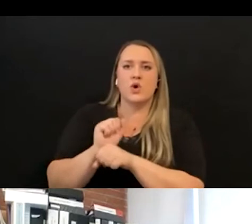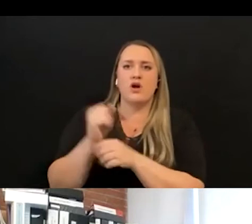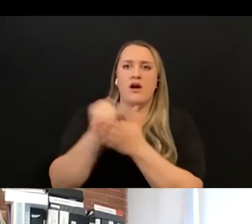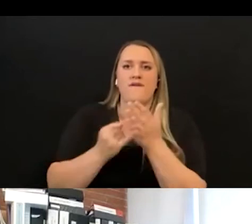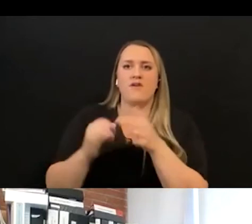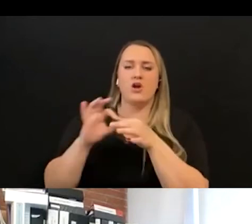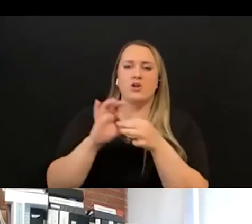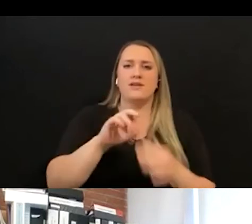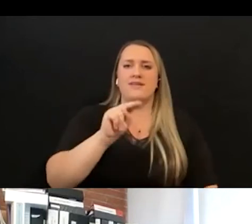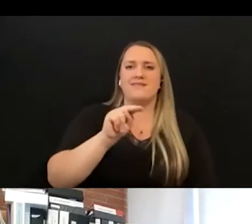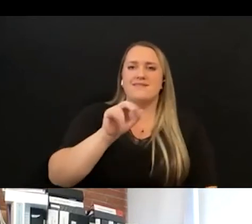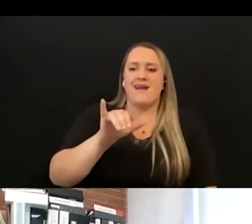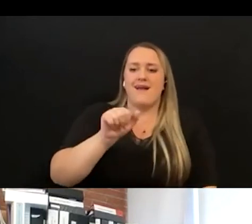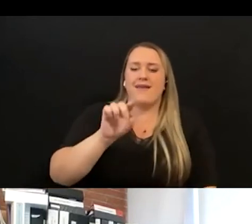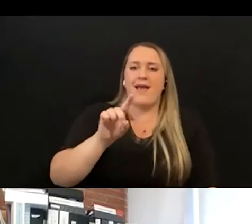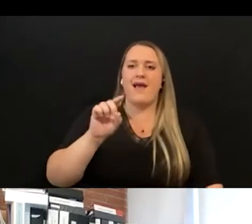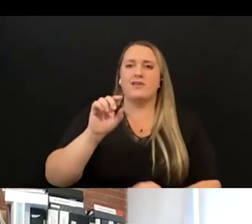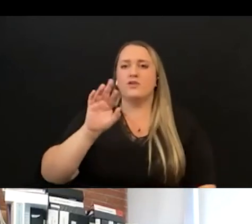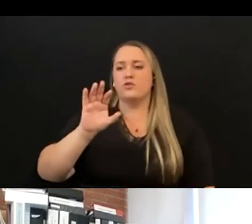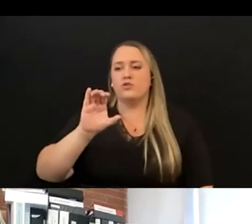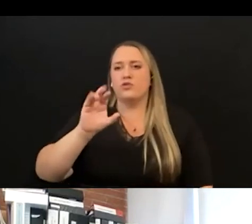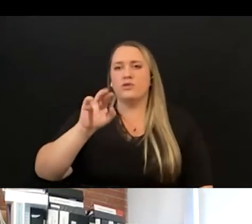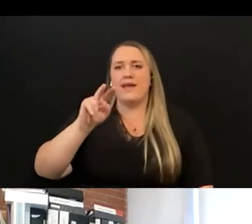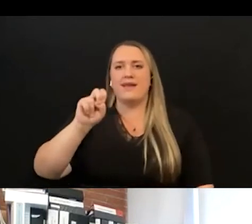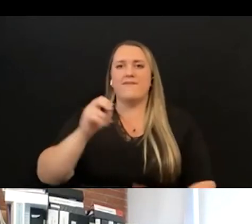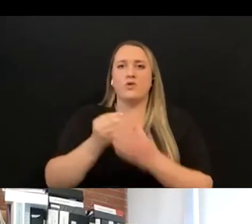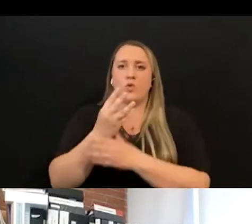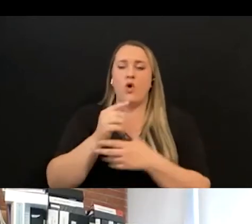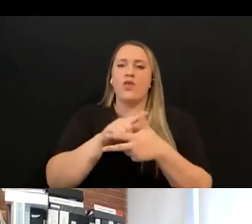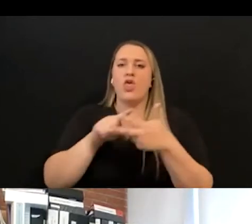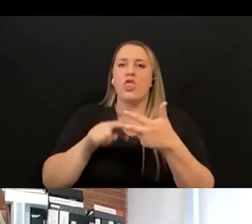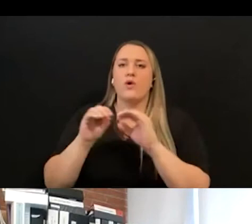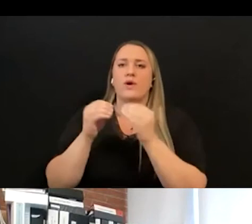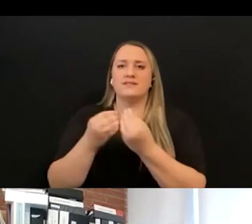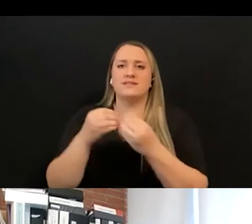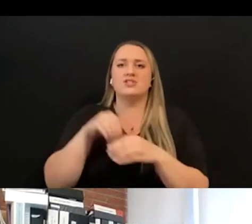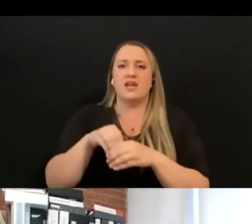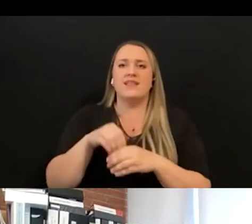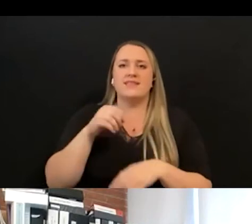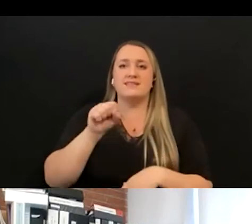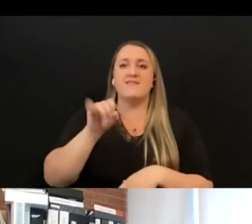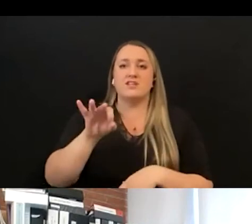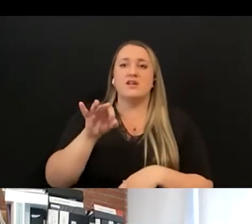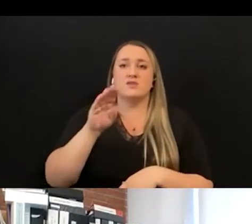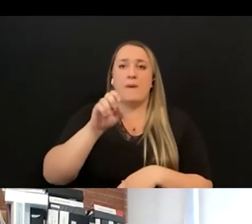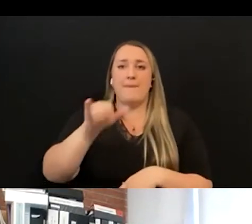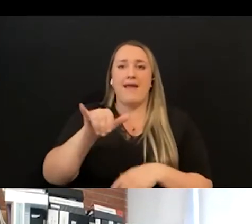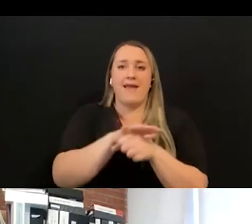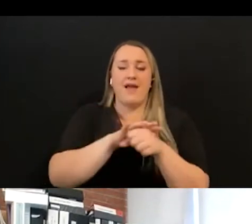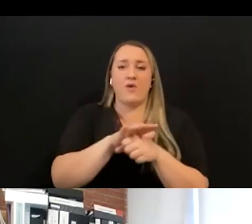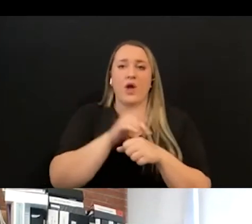NIAD, Creative Growth, and Creativity Explored, 3 organizations in the San Francisco Bay Area that support artists with